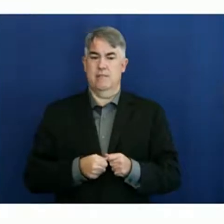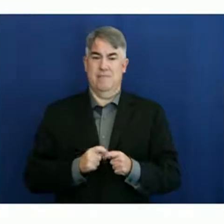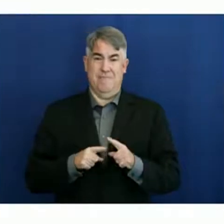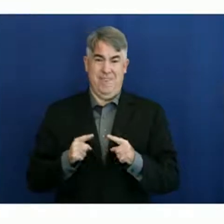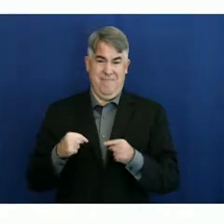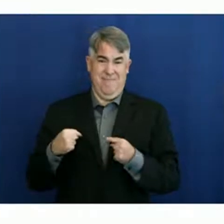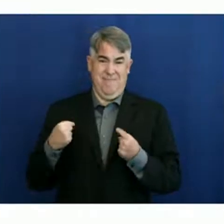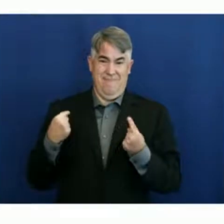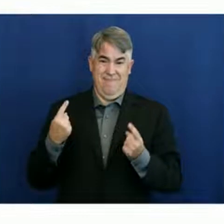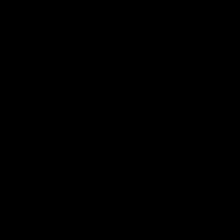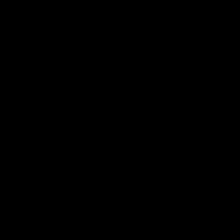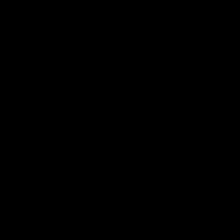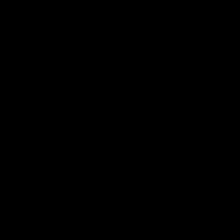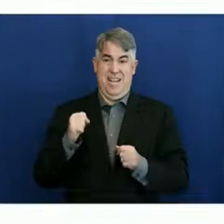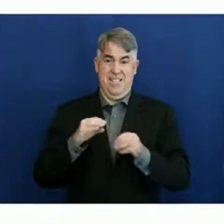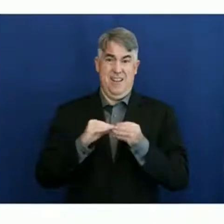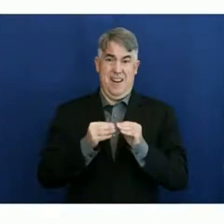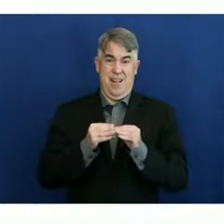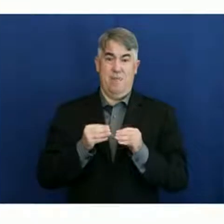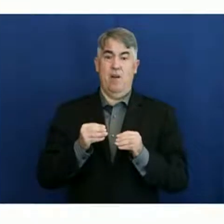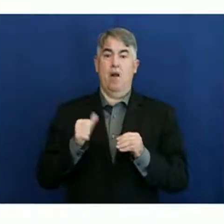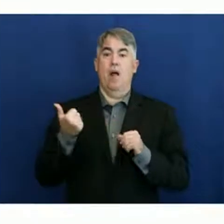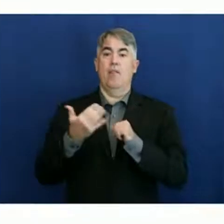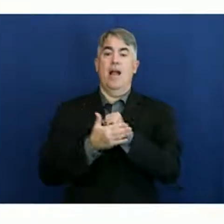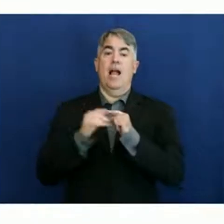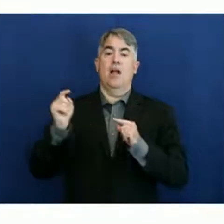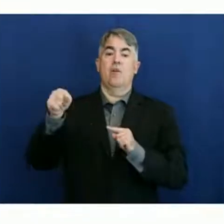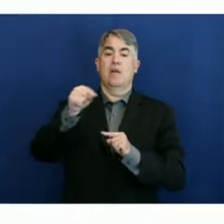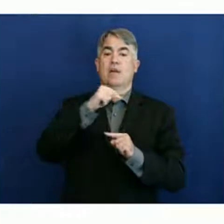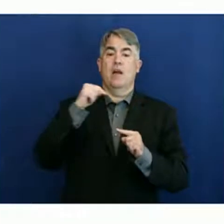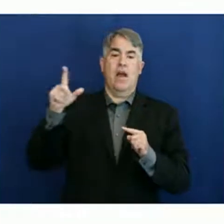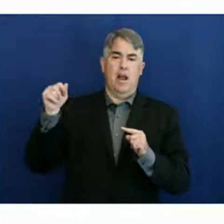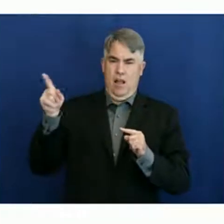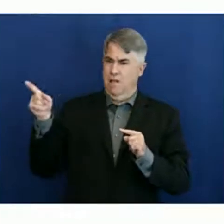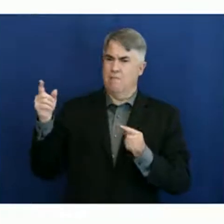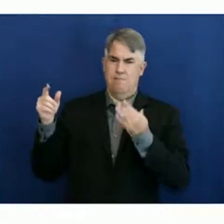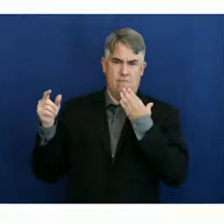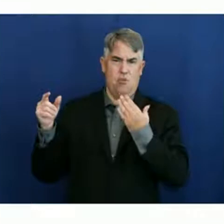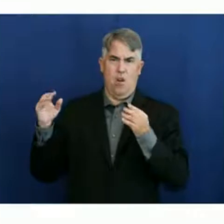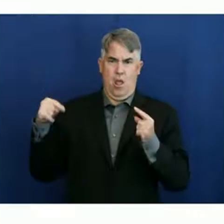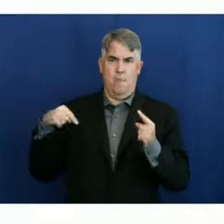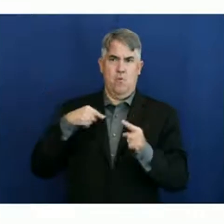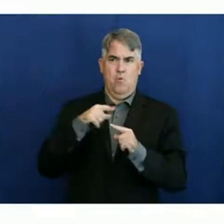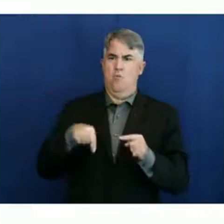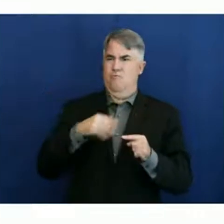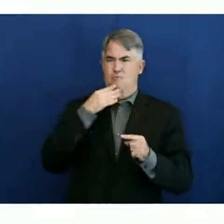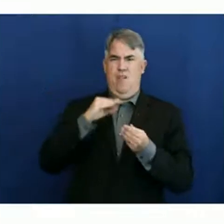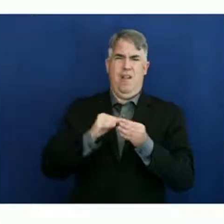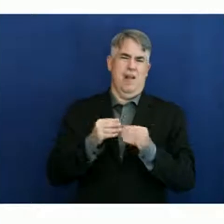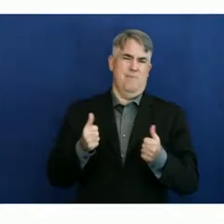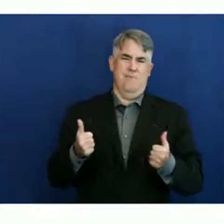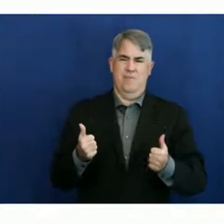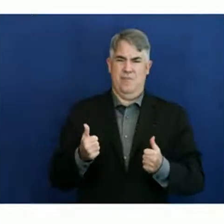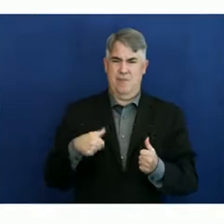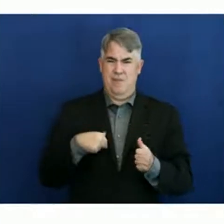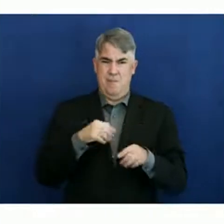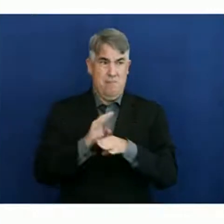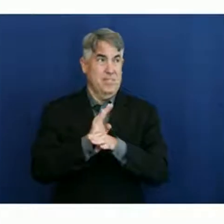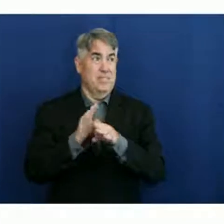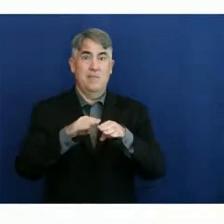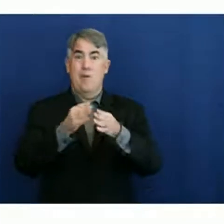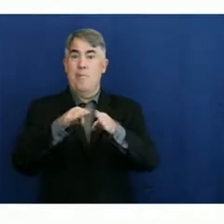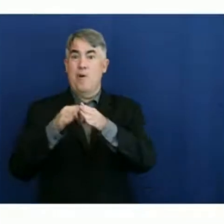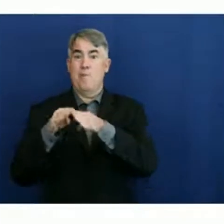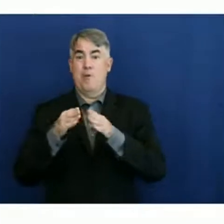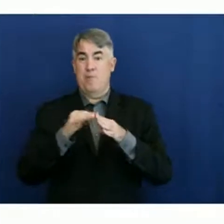rates compared to other counties, and we continue to do very well, and we know businesses are reopening and are getting back up and running,